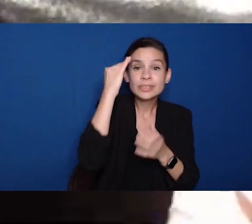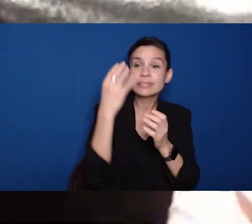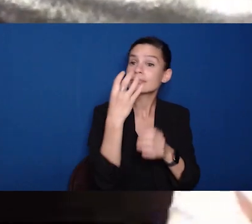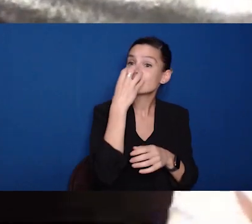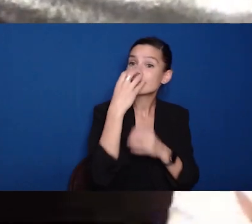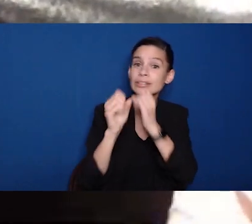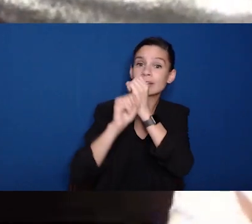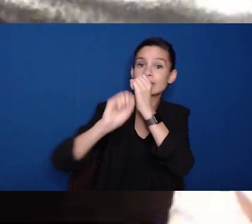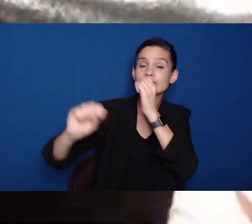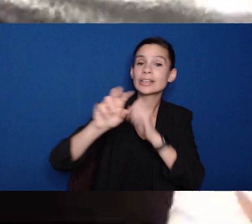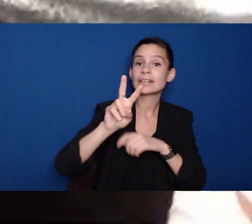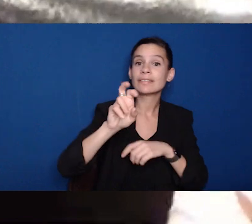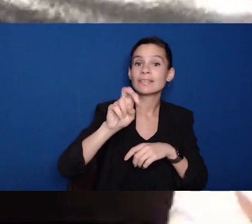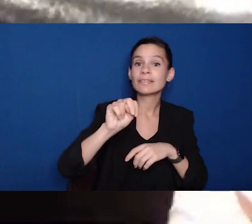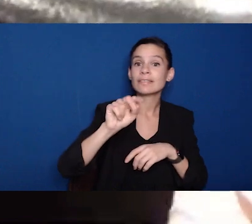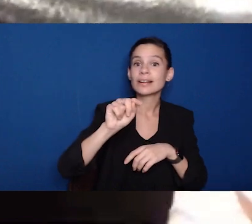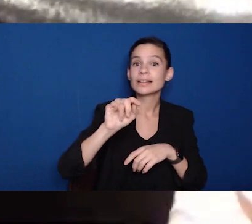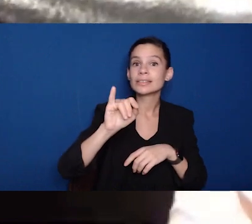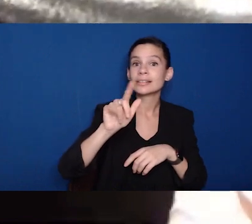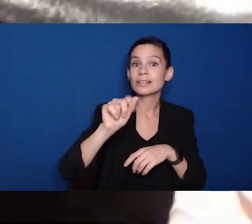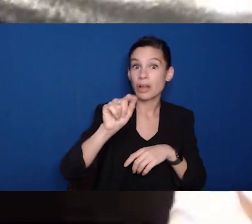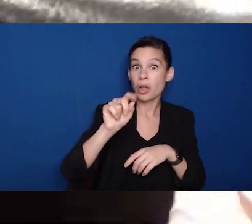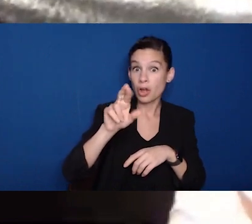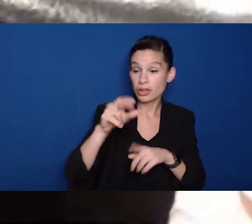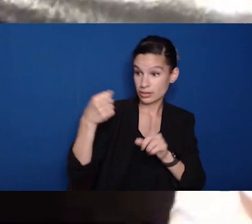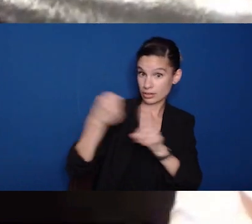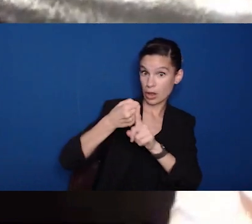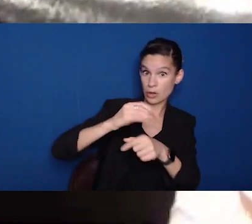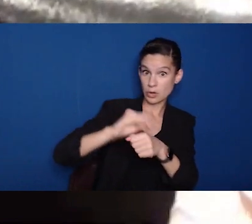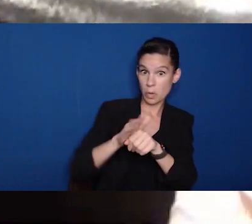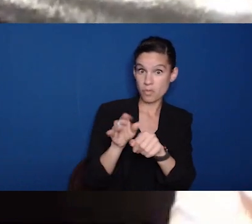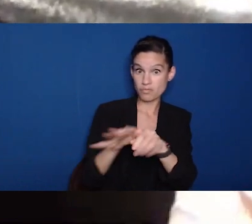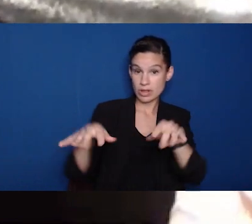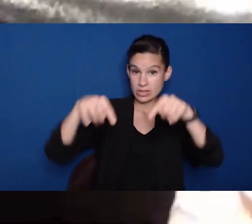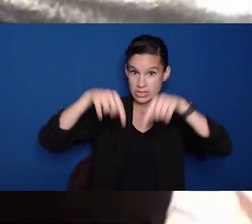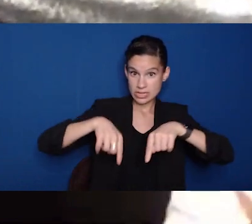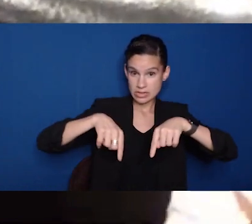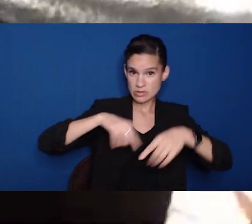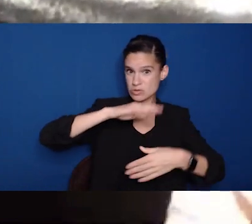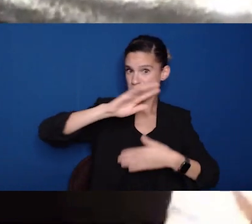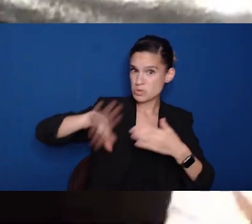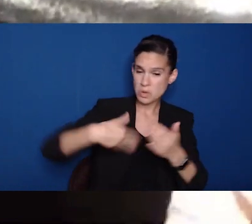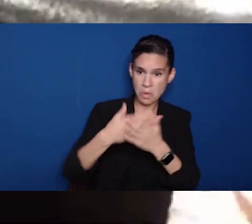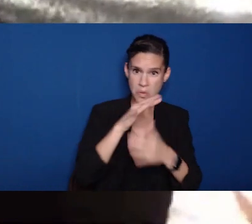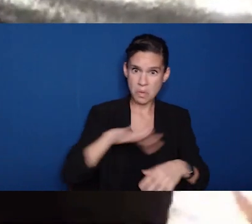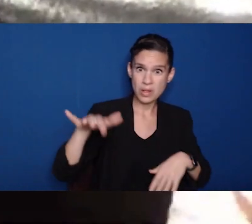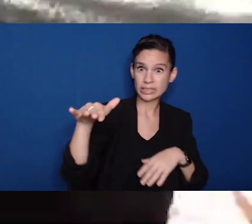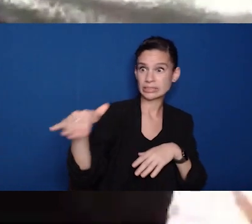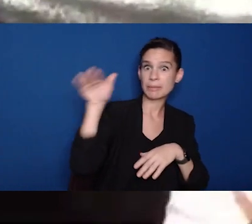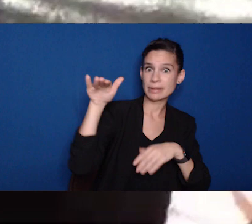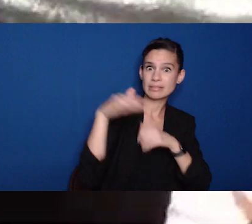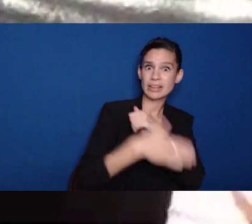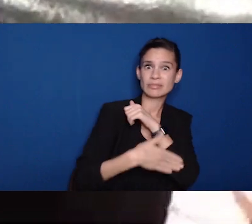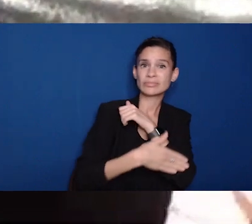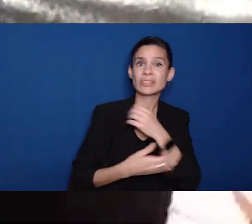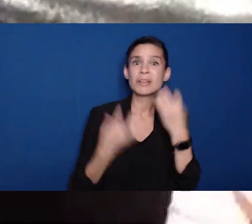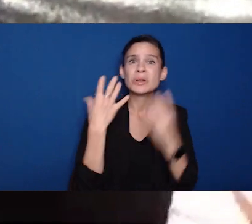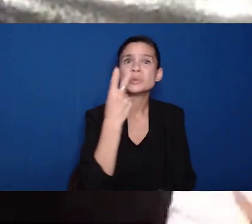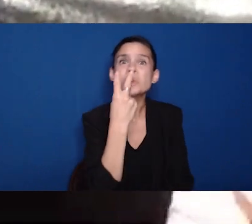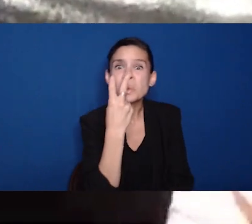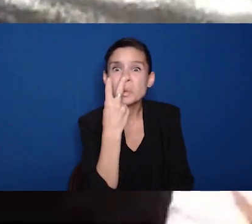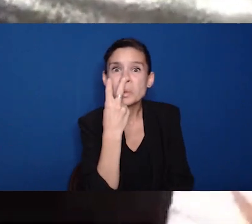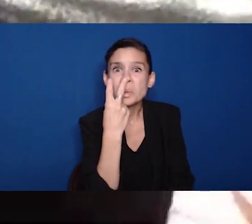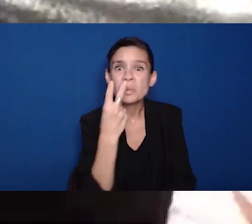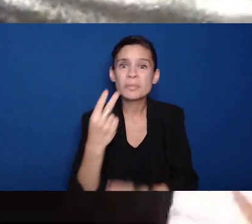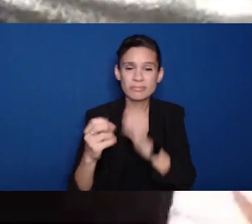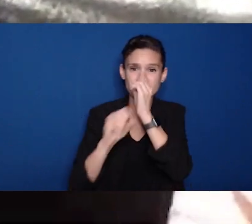of ventilators, there was a time when COVID first hit, there were only 2 ventilators in the entire country. That number went up to 4, and now